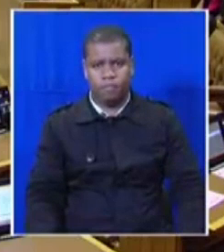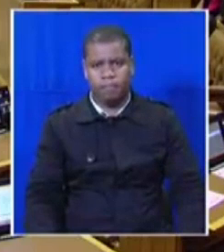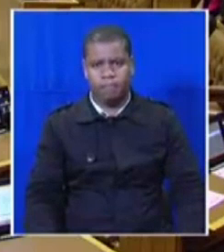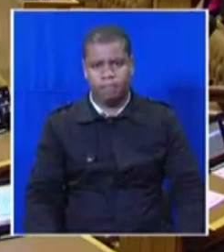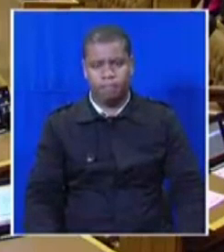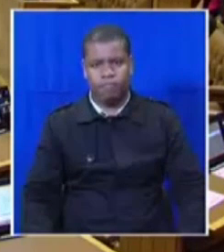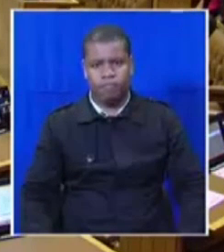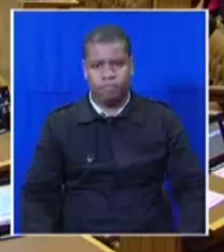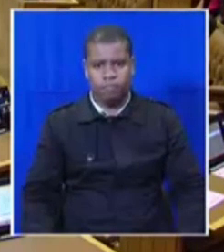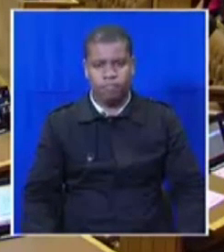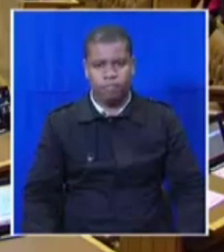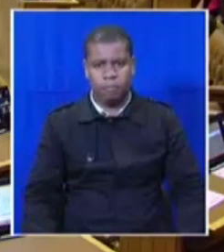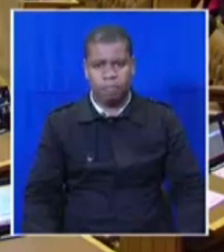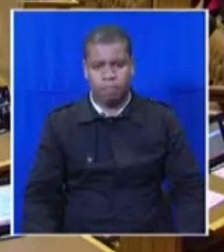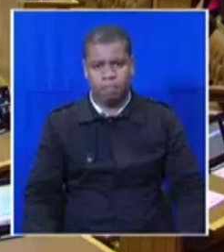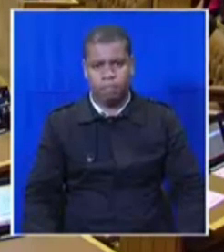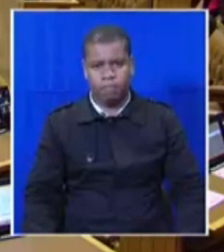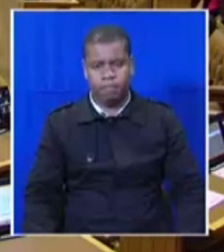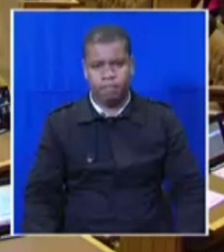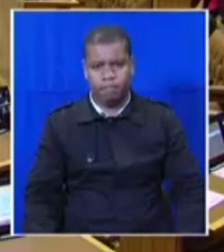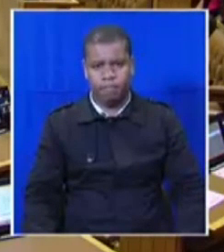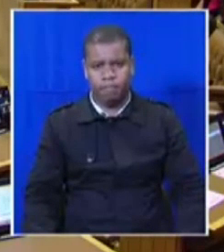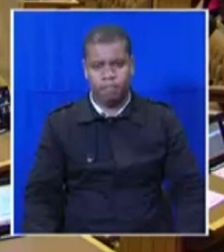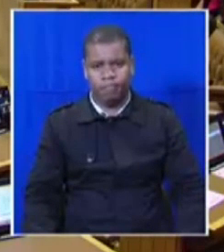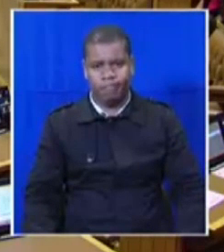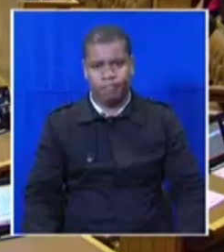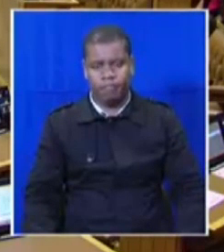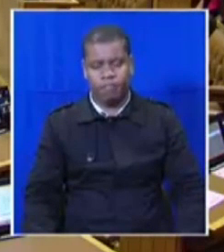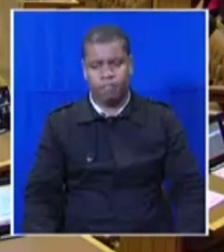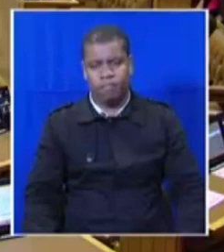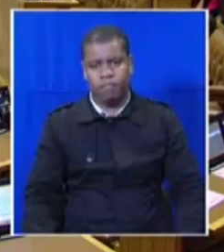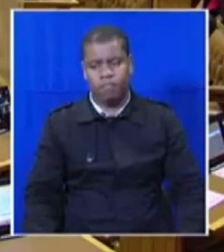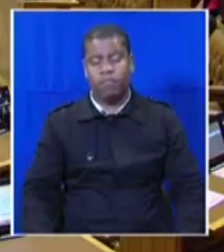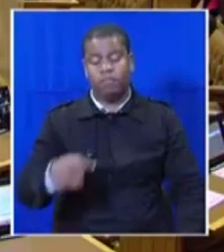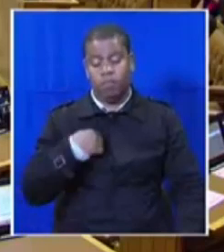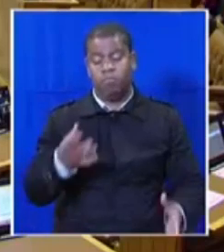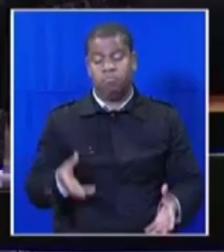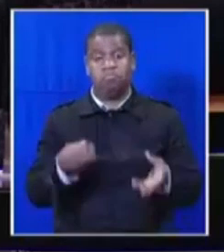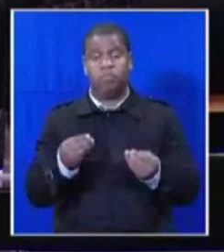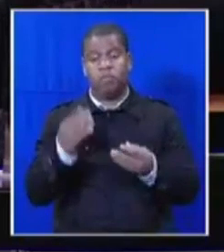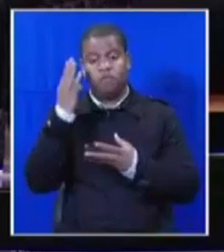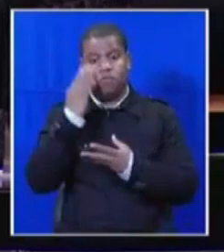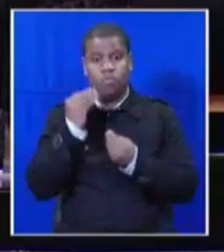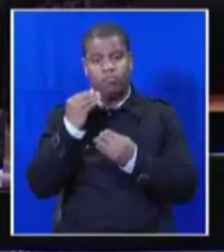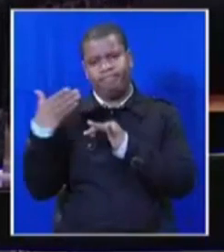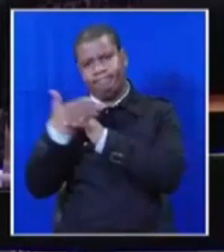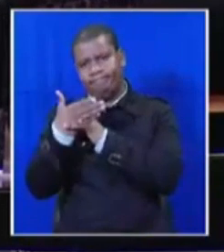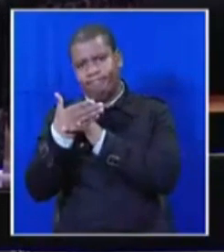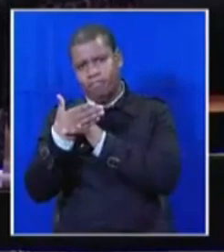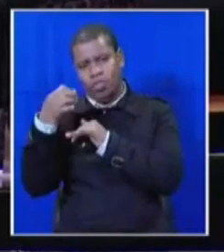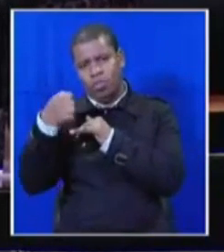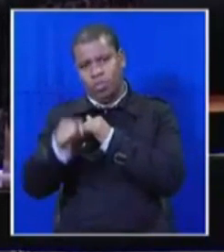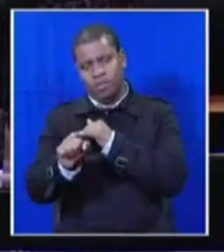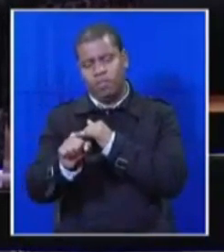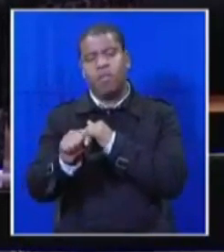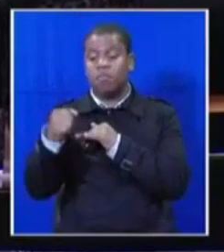Honorable members, order. Chair. I have been informed. On a point of order, Chair. I'm